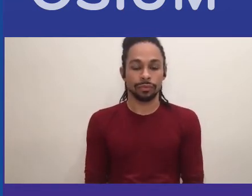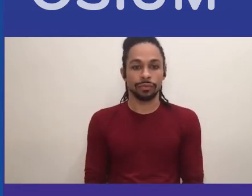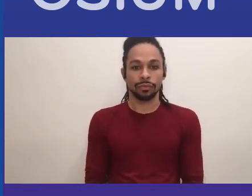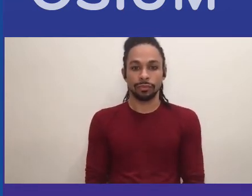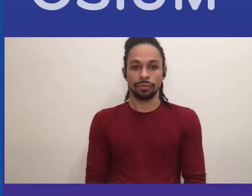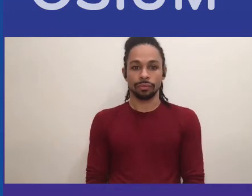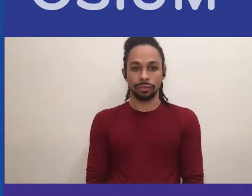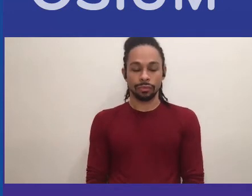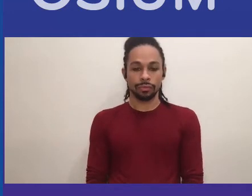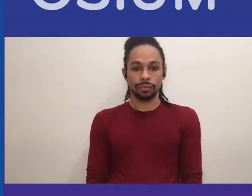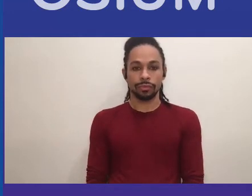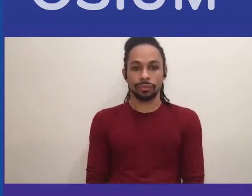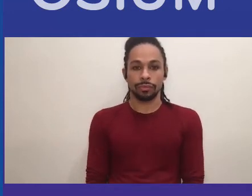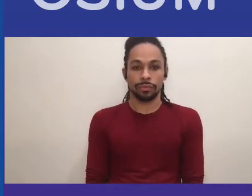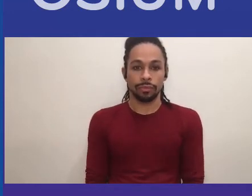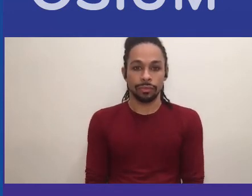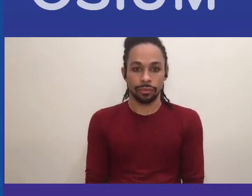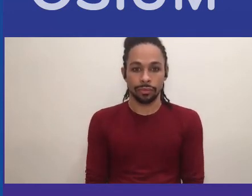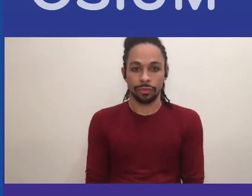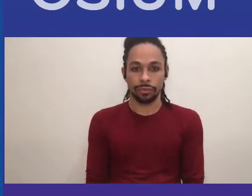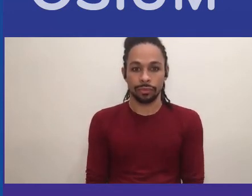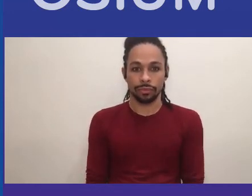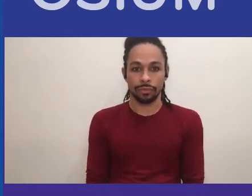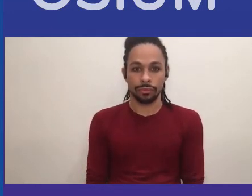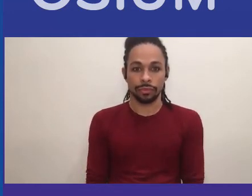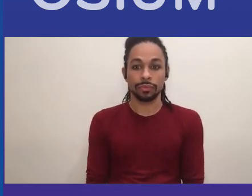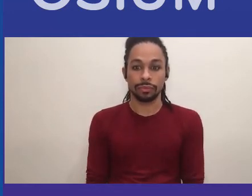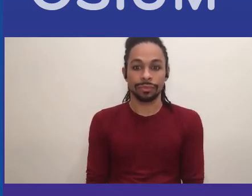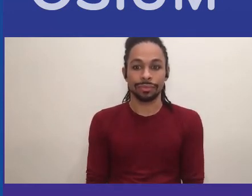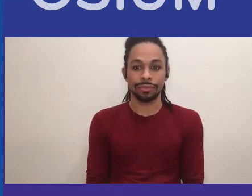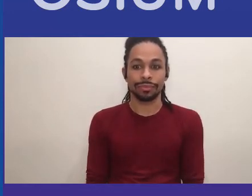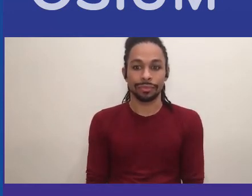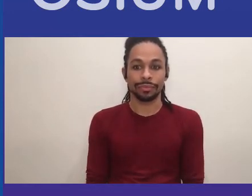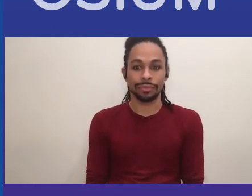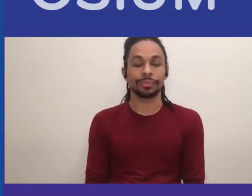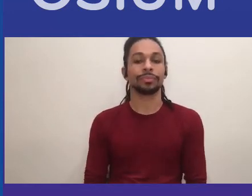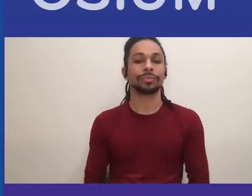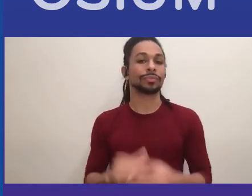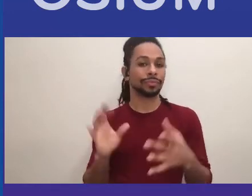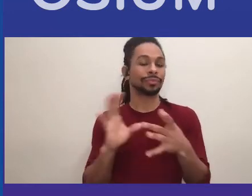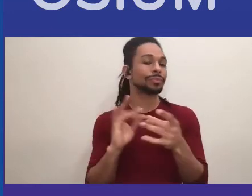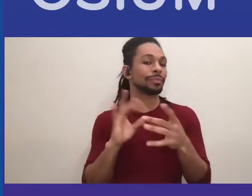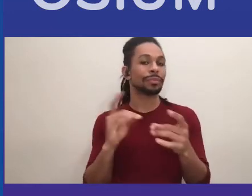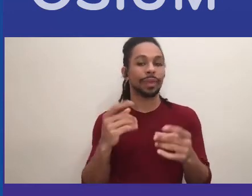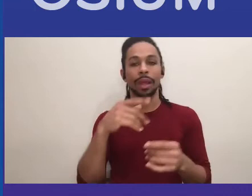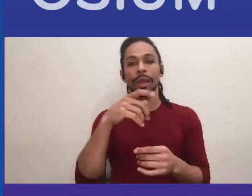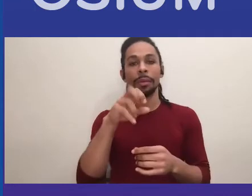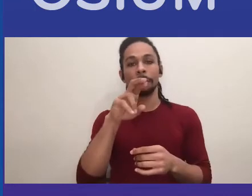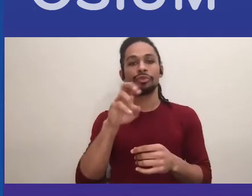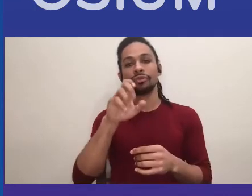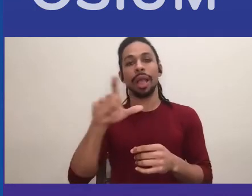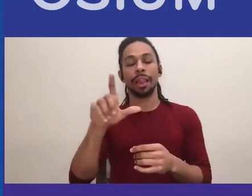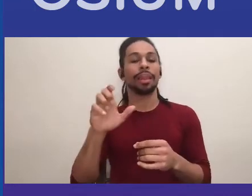Yeah. I could start again. Perel. This is Perel speaking.